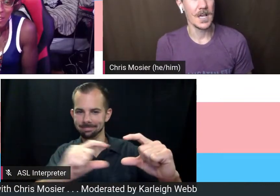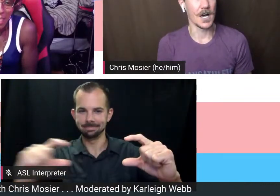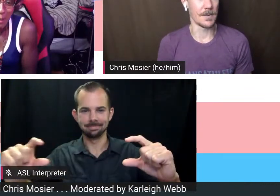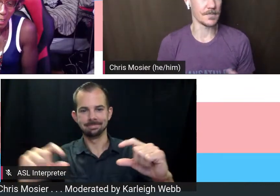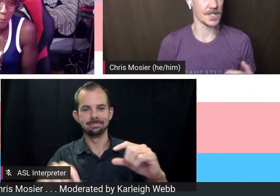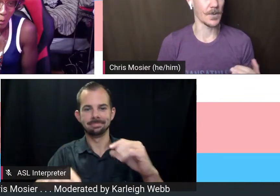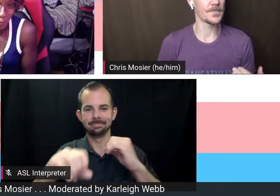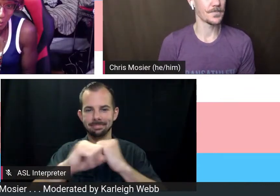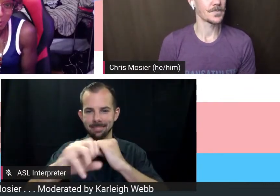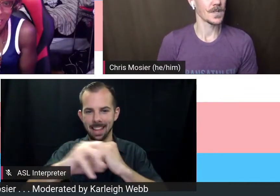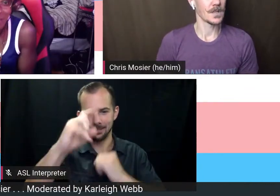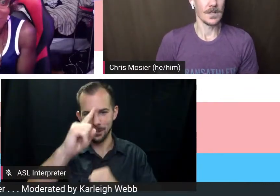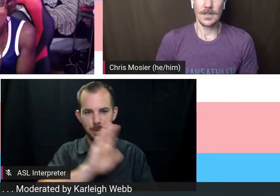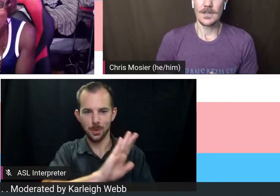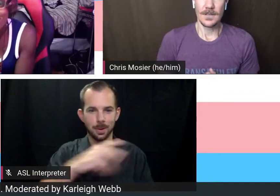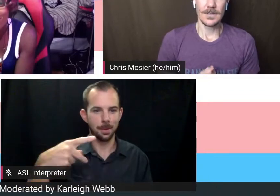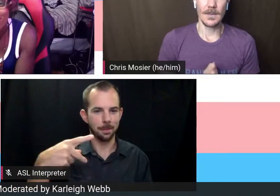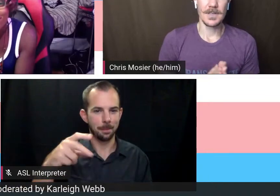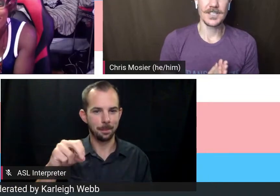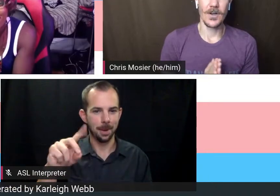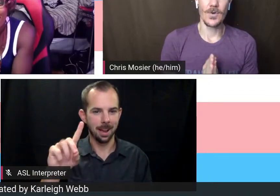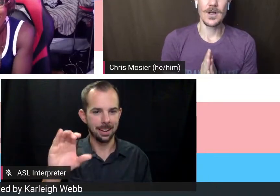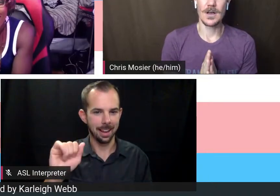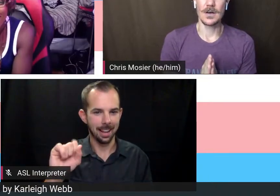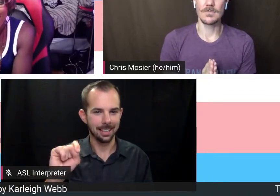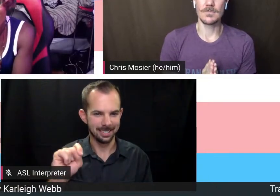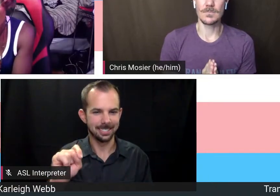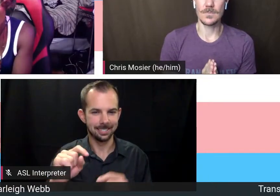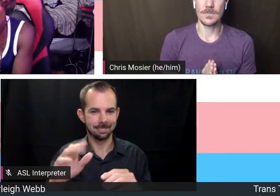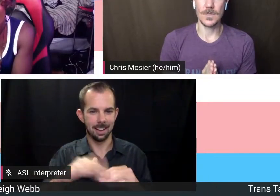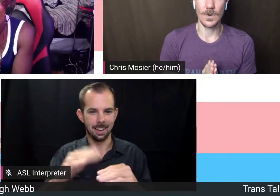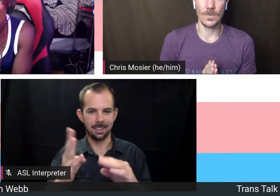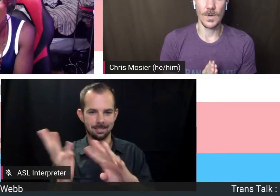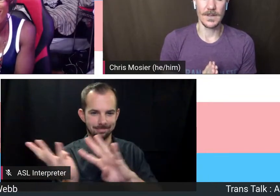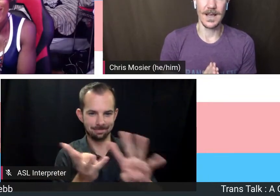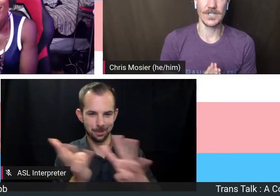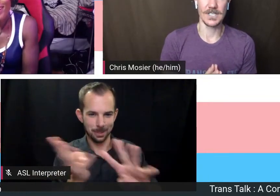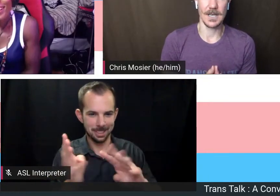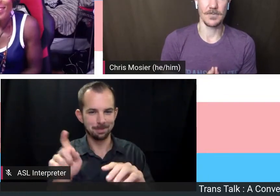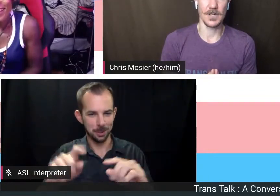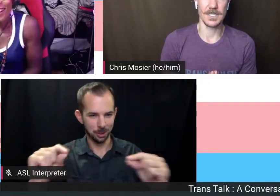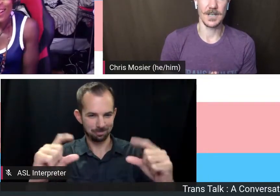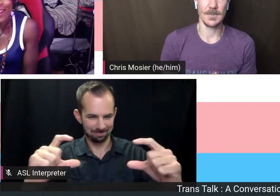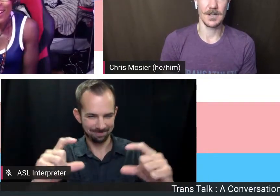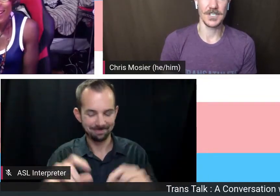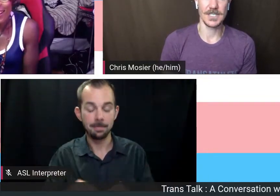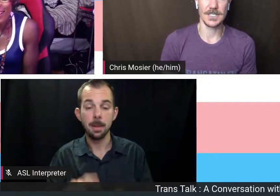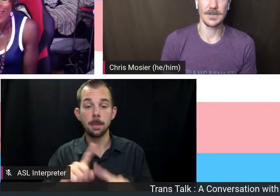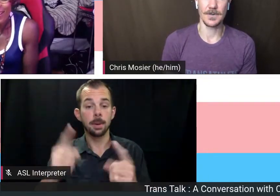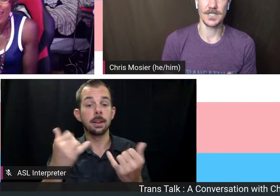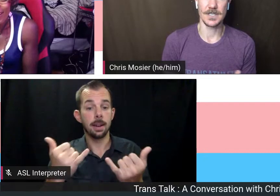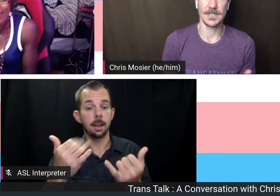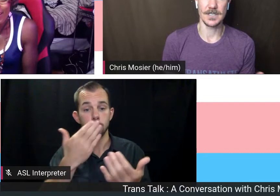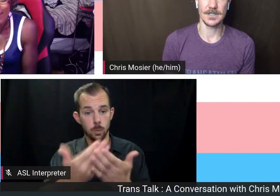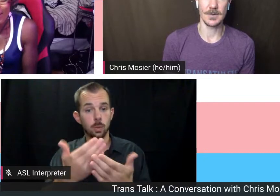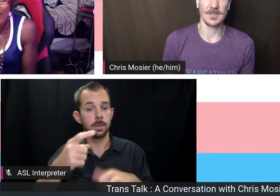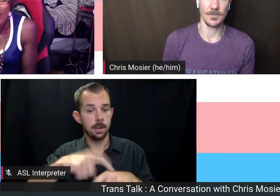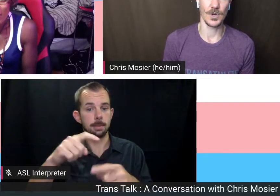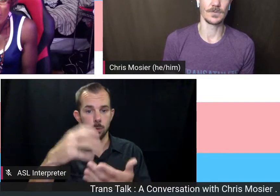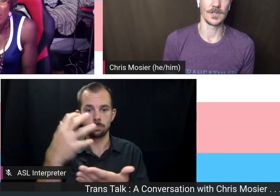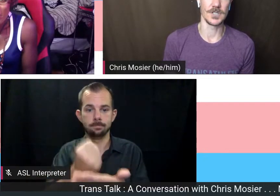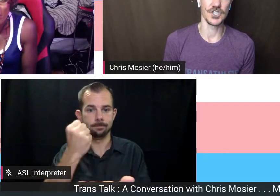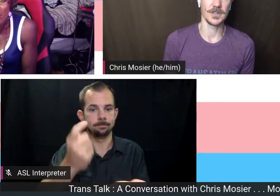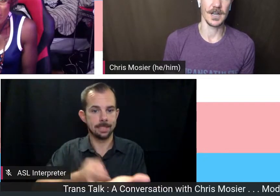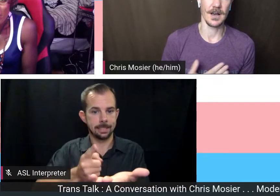room. Yeah, so, put one of those up. Yep. So, now's a good time for us to talk about just the differences in terms